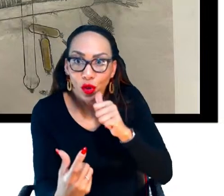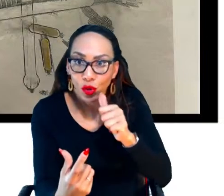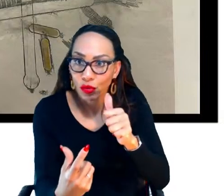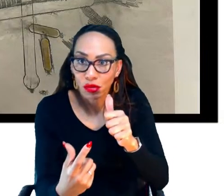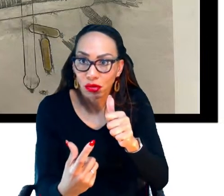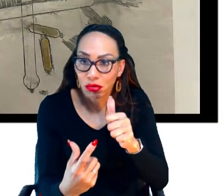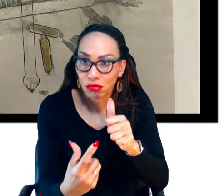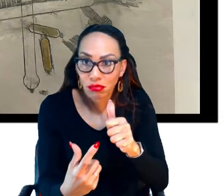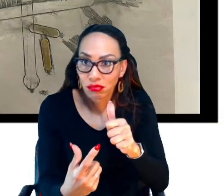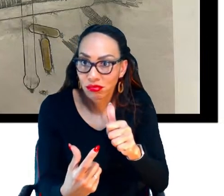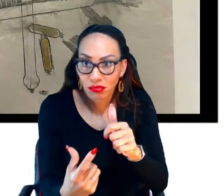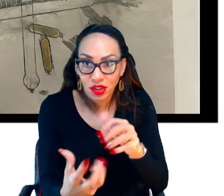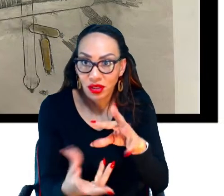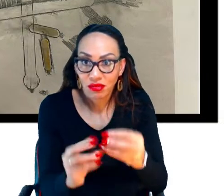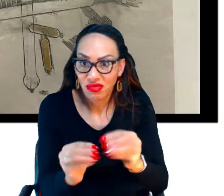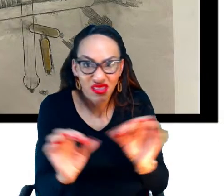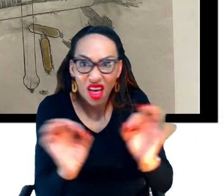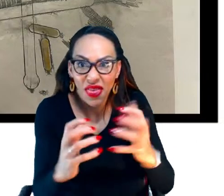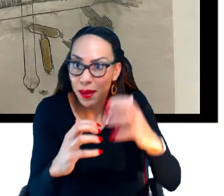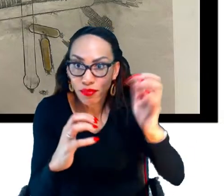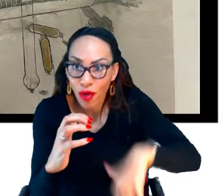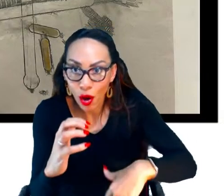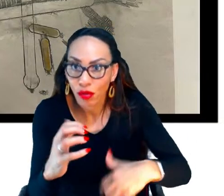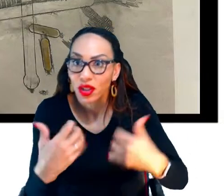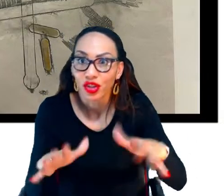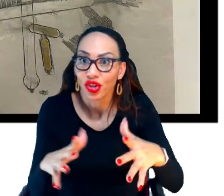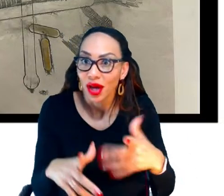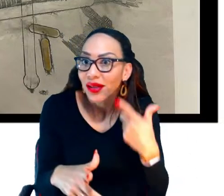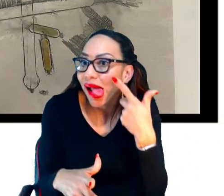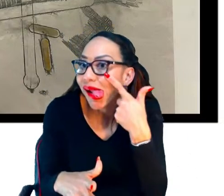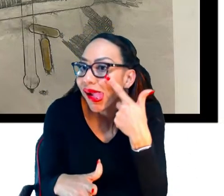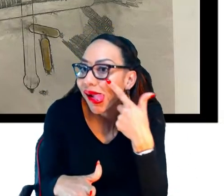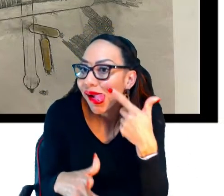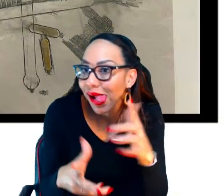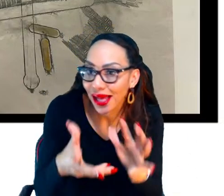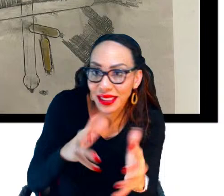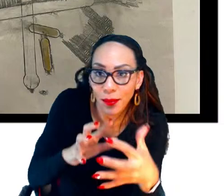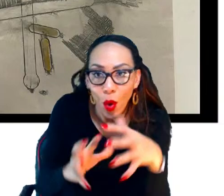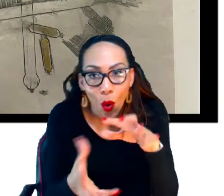down, so, which is a good thing.